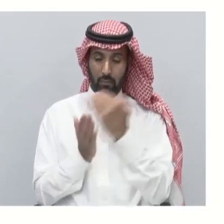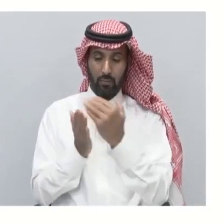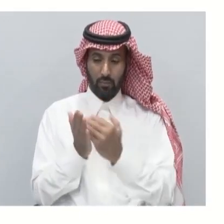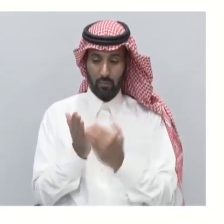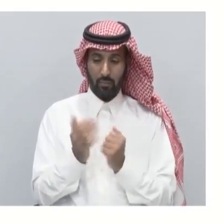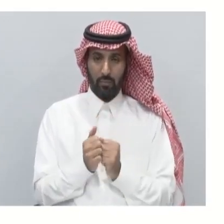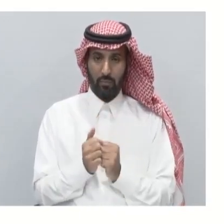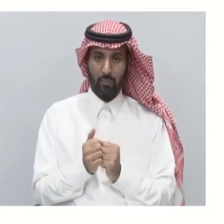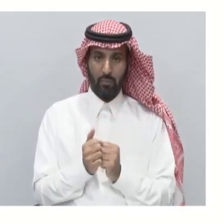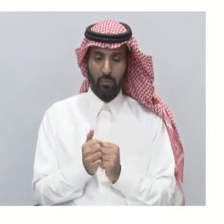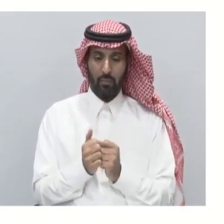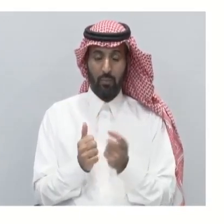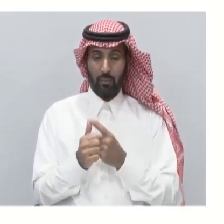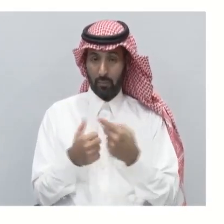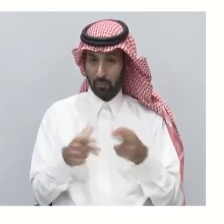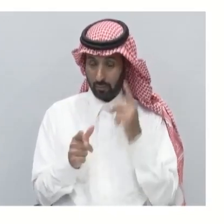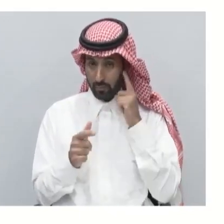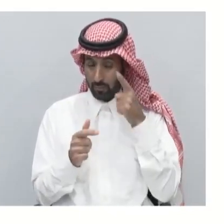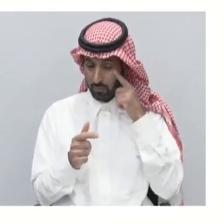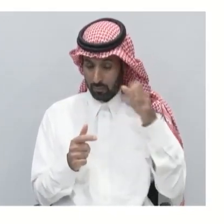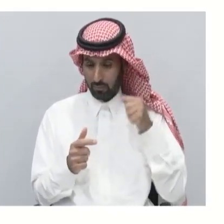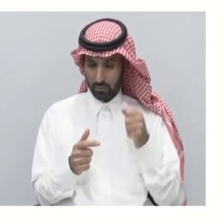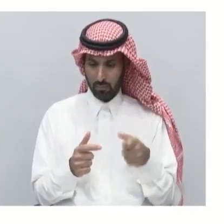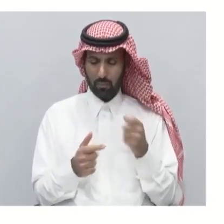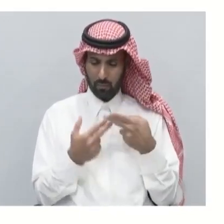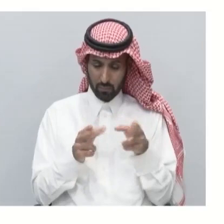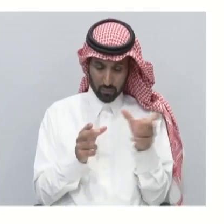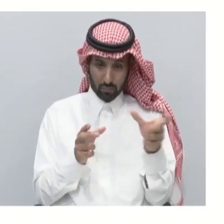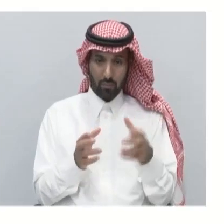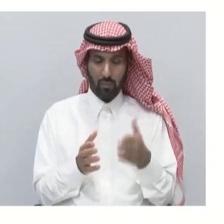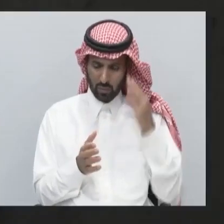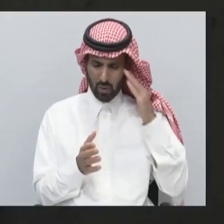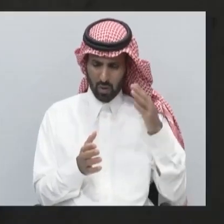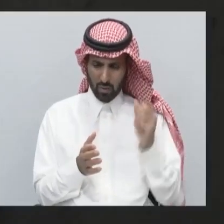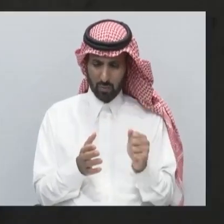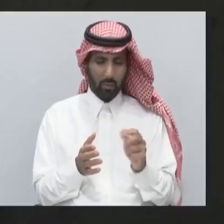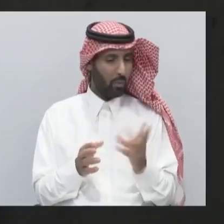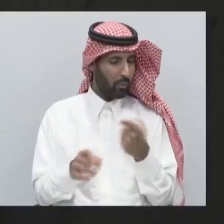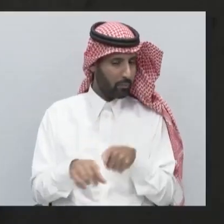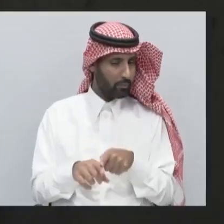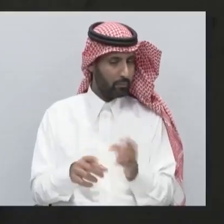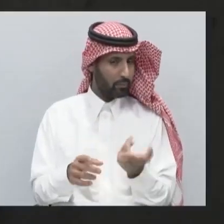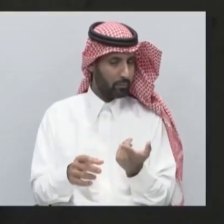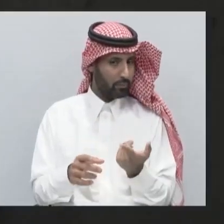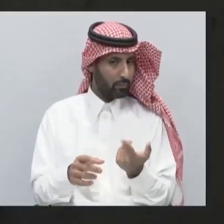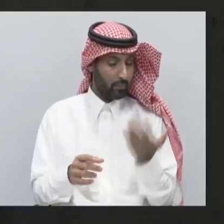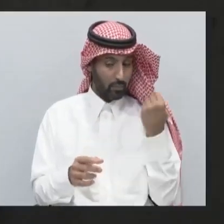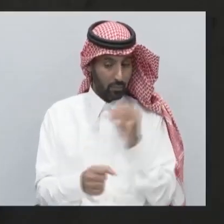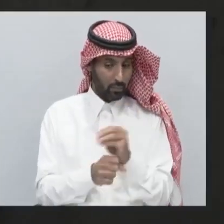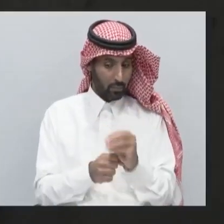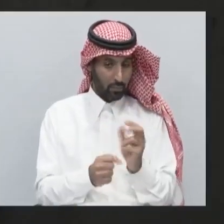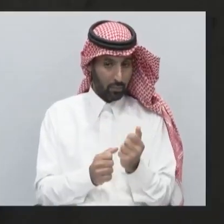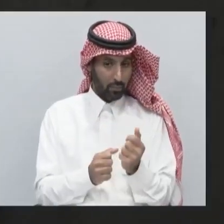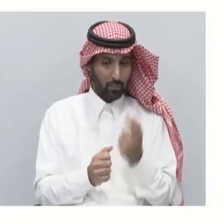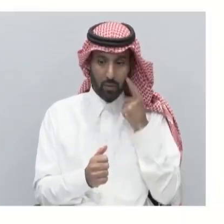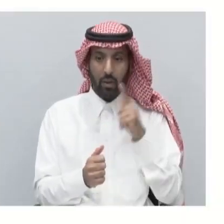a time. At the beginning is the greeting and the opening lines. How would you greet your friend? As we have said, I will